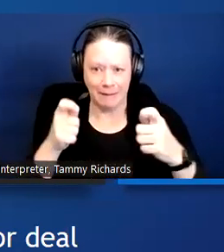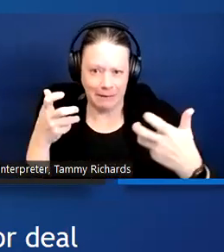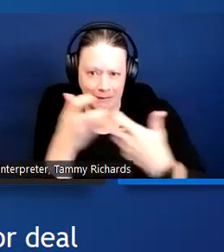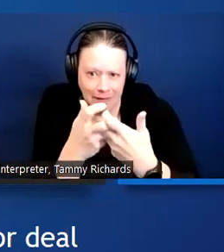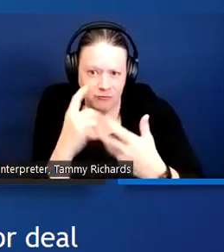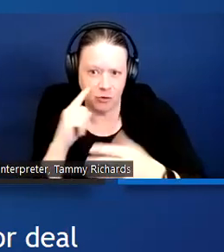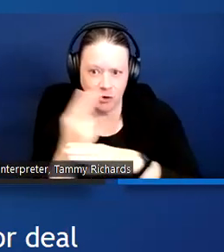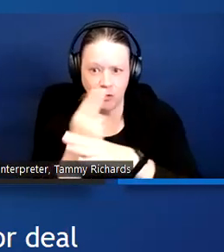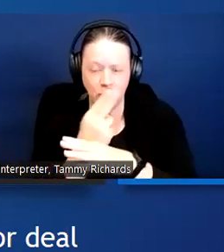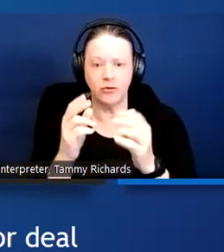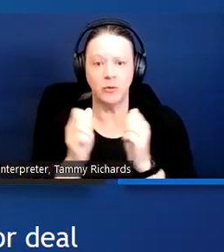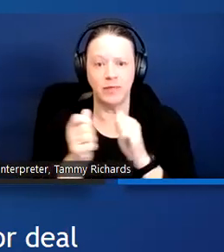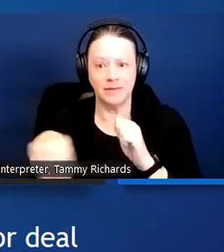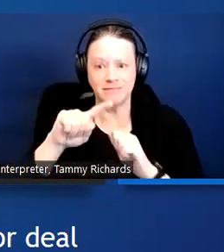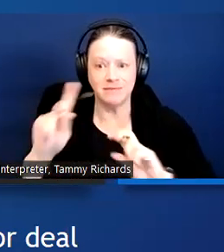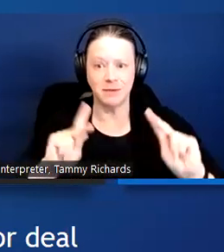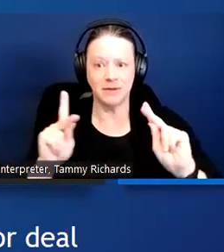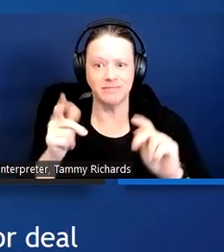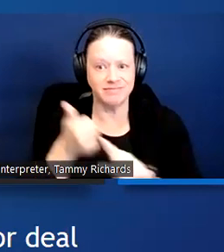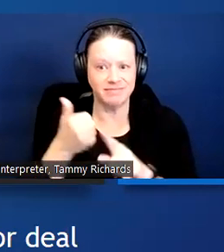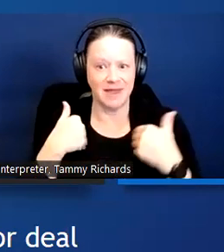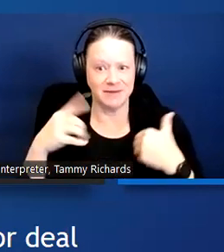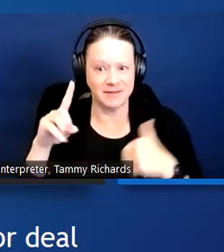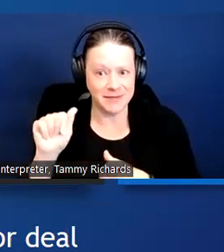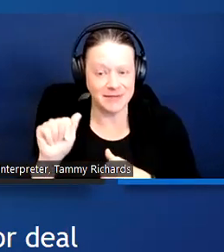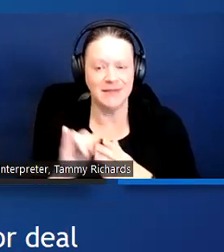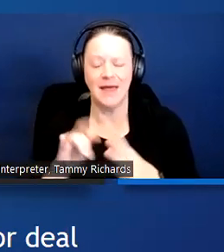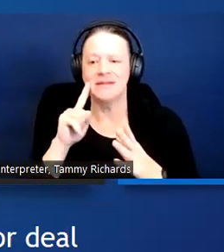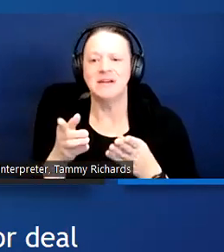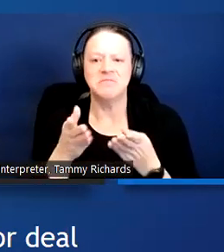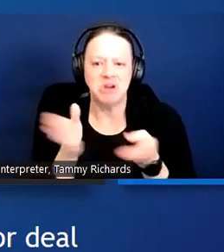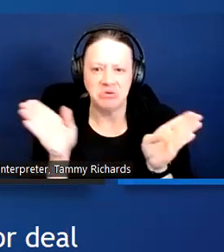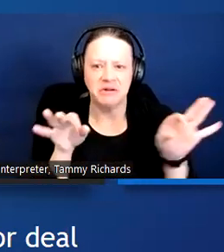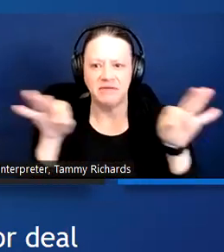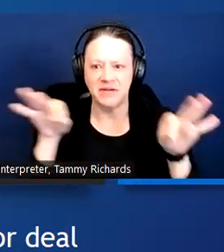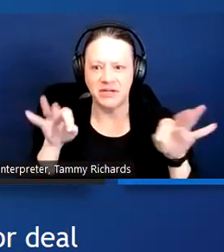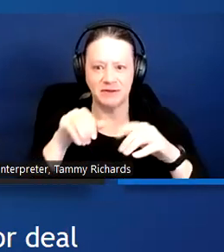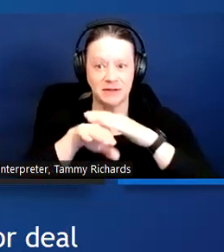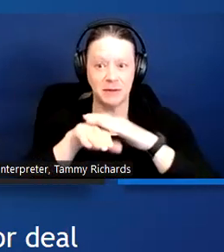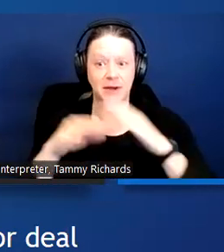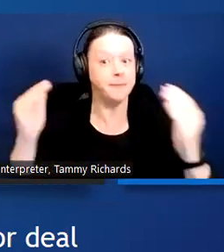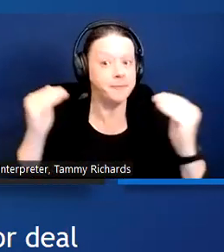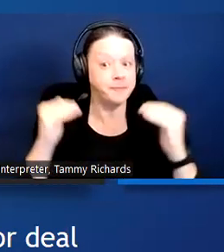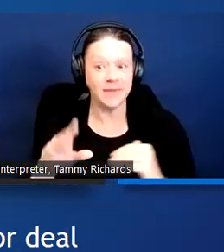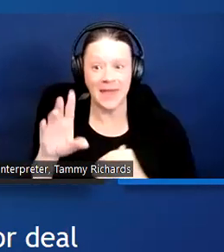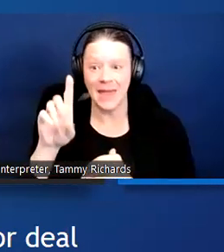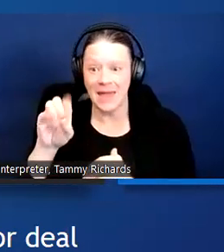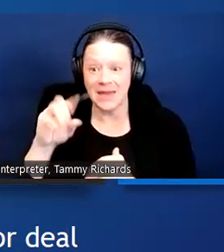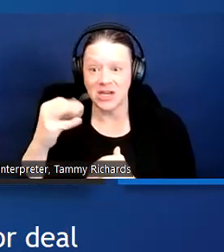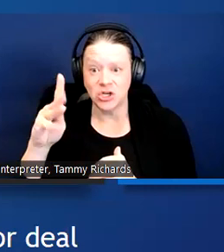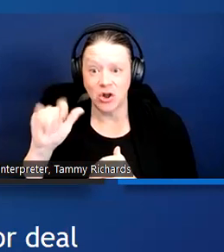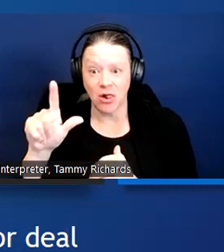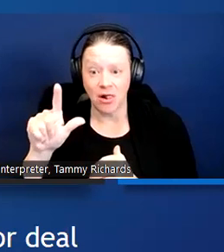is a general definition of accessibility. Now, digital accessibility is often used interchangeably with